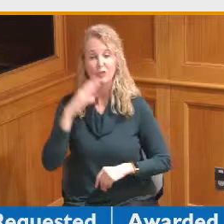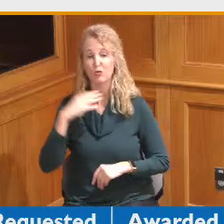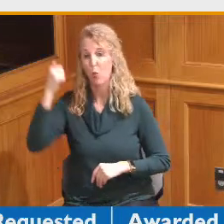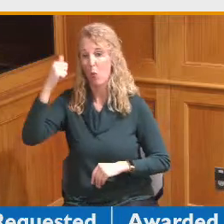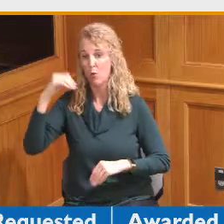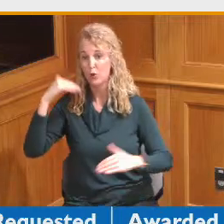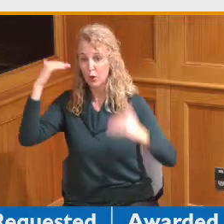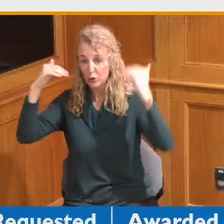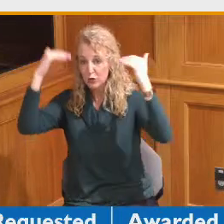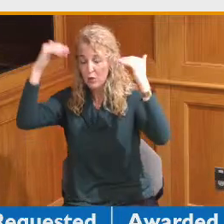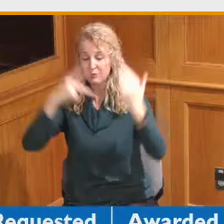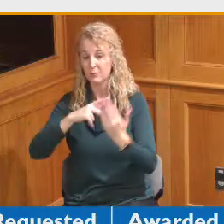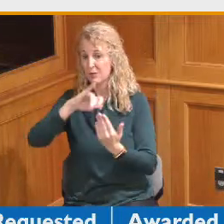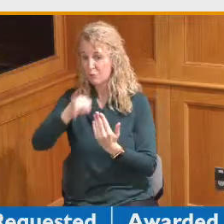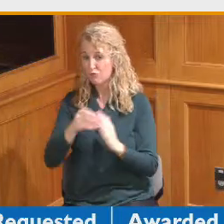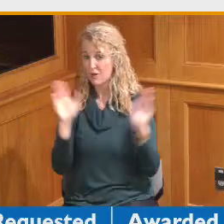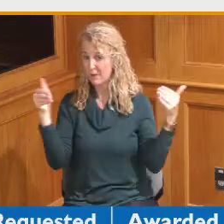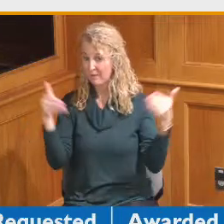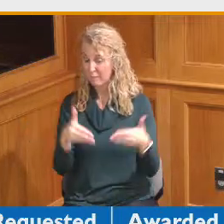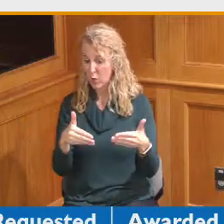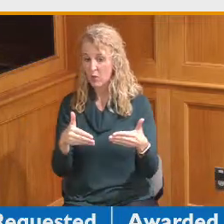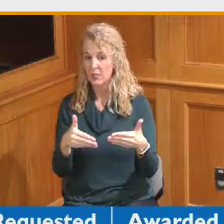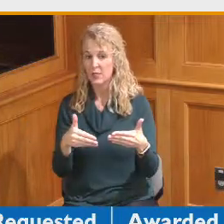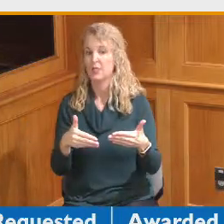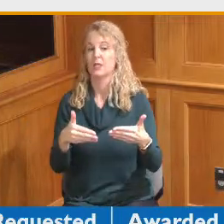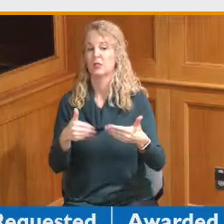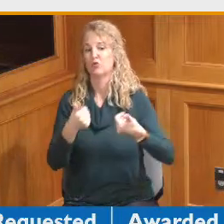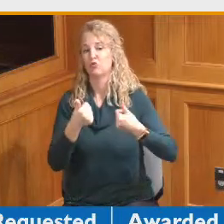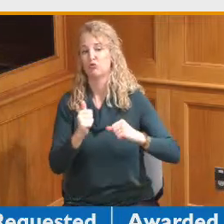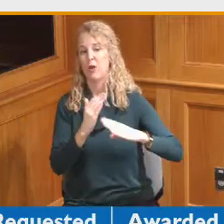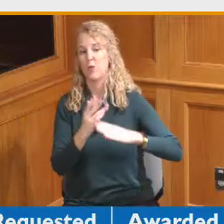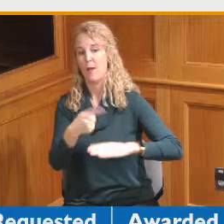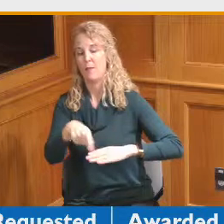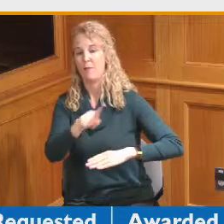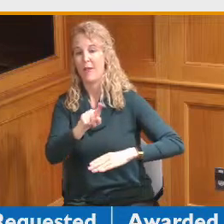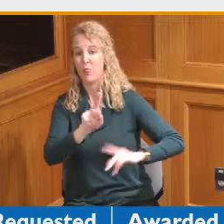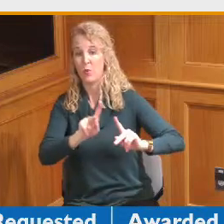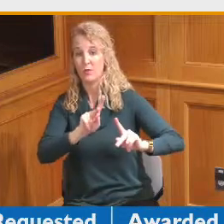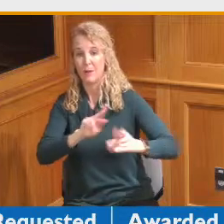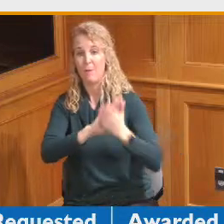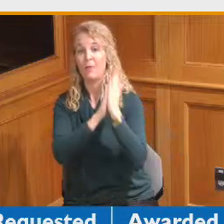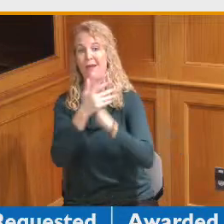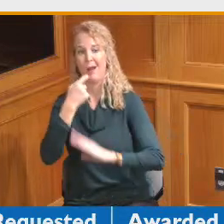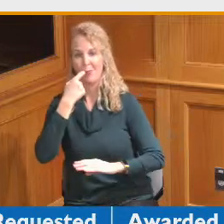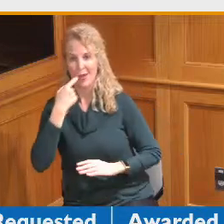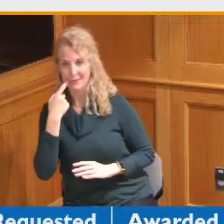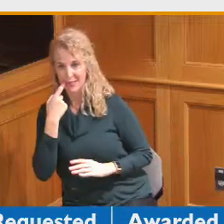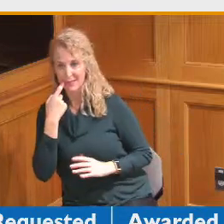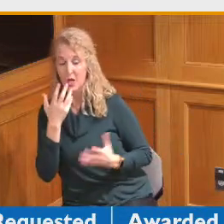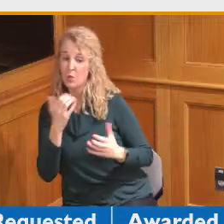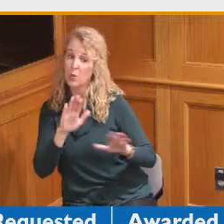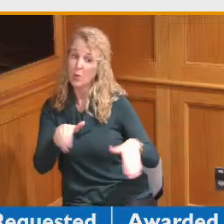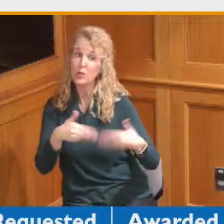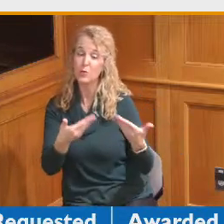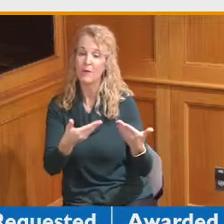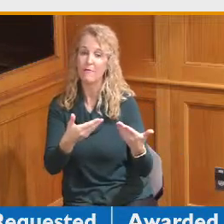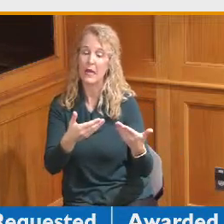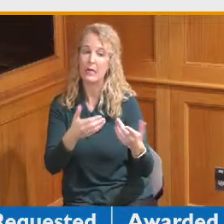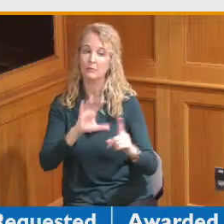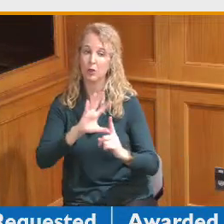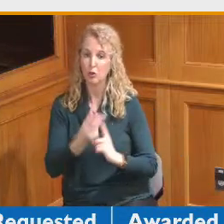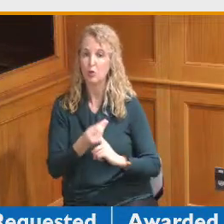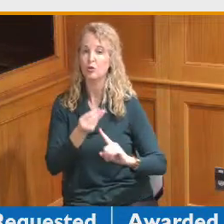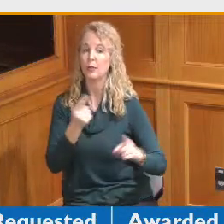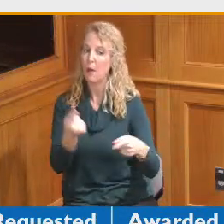project aligns with the One Ohio abatement strategy by providing culturally appropriate integrated healthcare